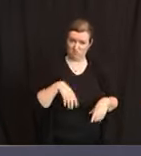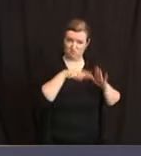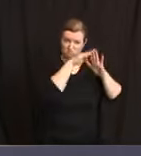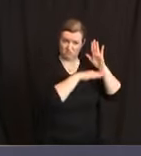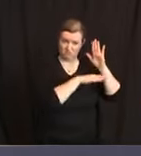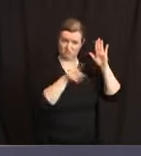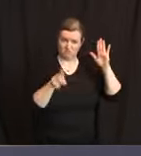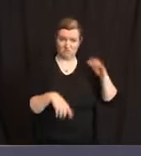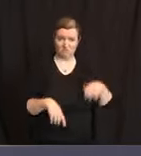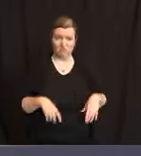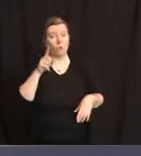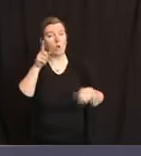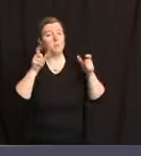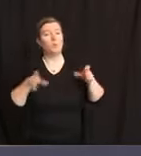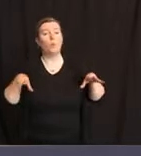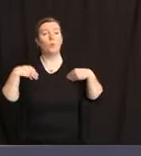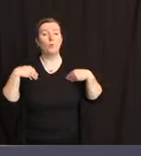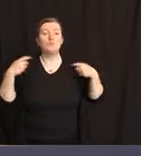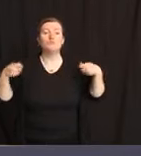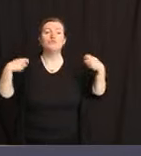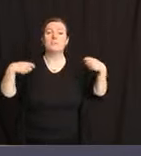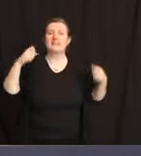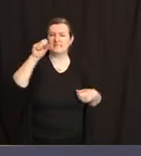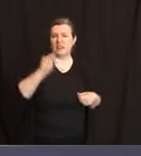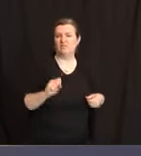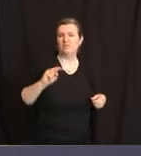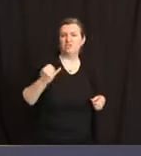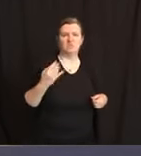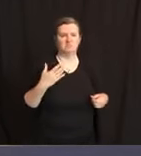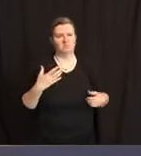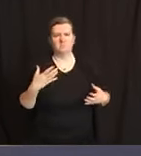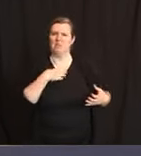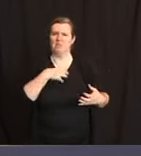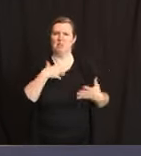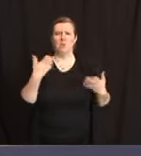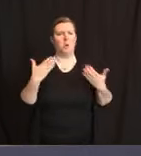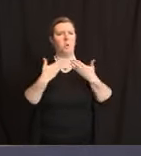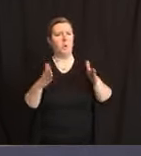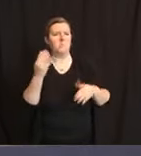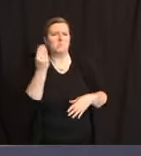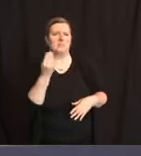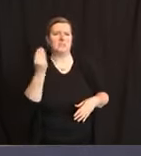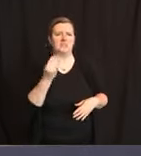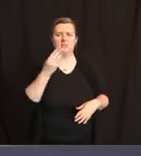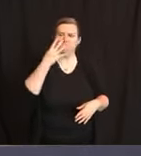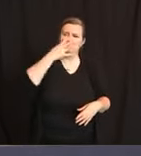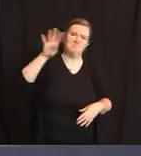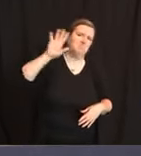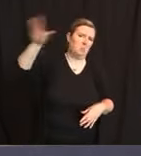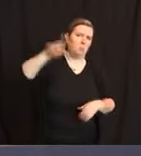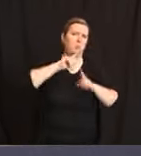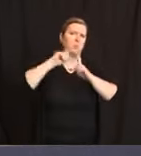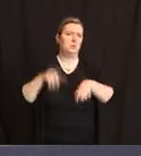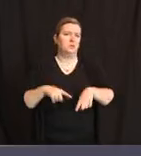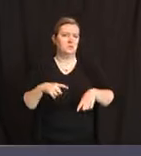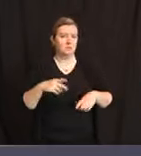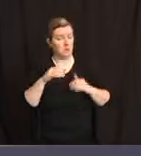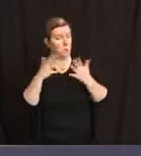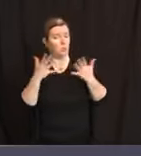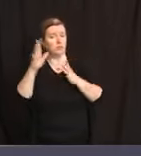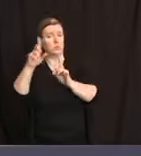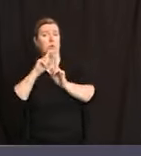Jersey has gone on TV and been vocal about reopening Monday in defiance of your order. Curious how you react to that, and just in general,